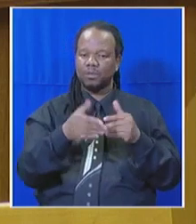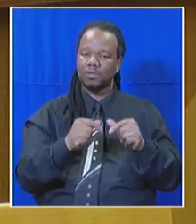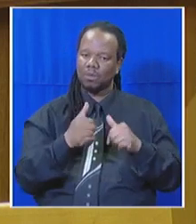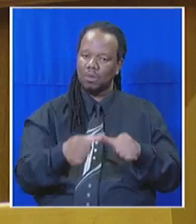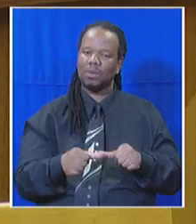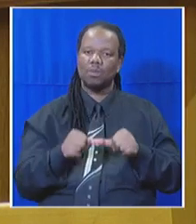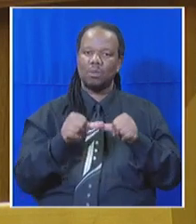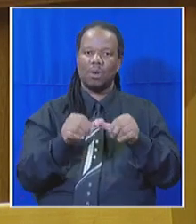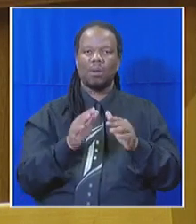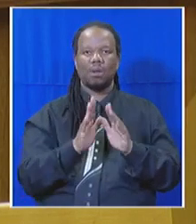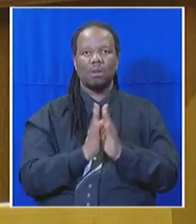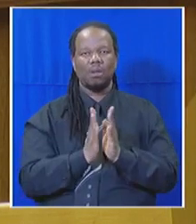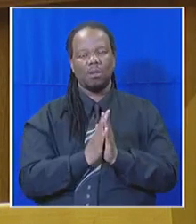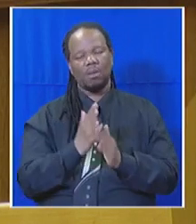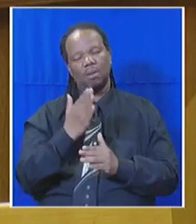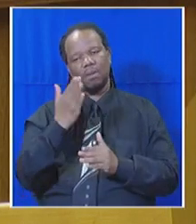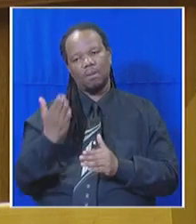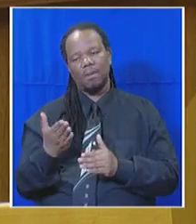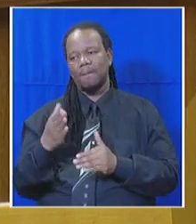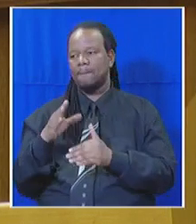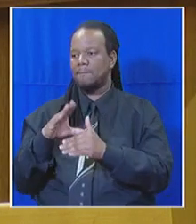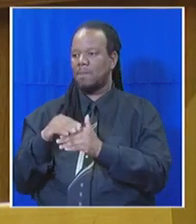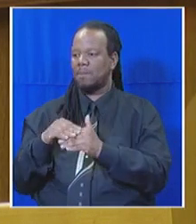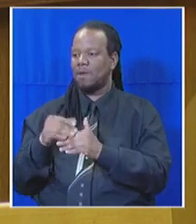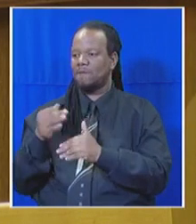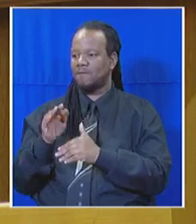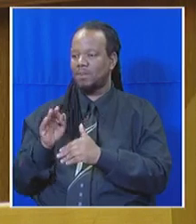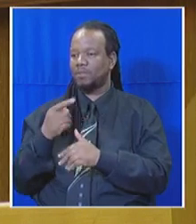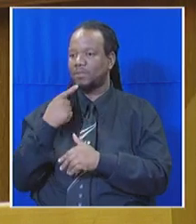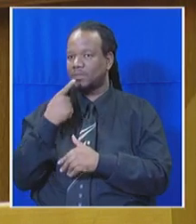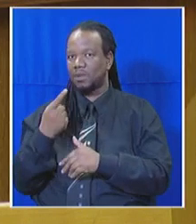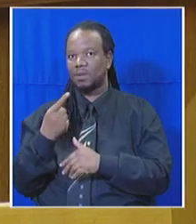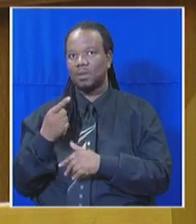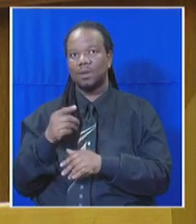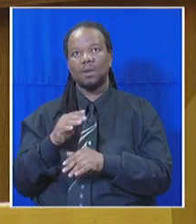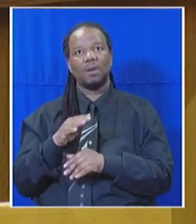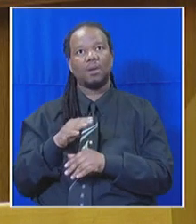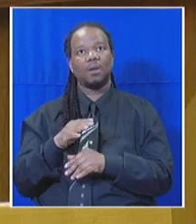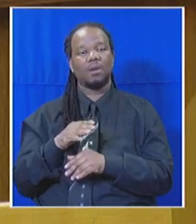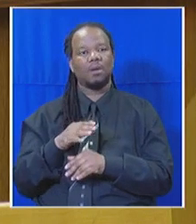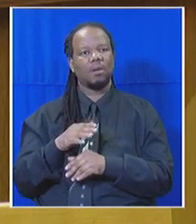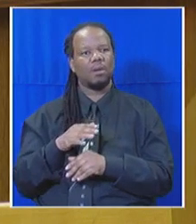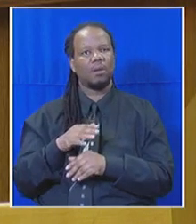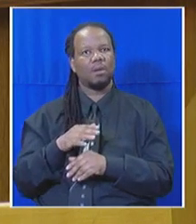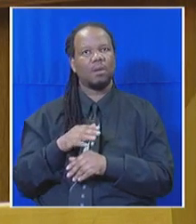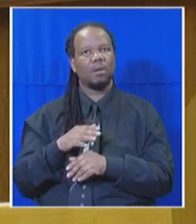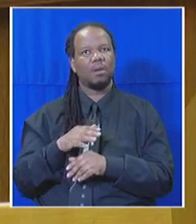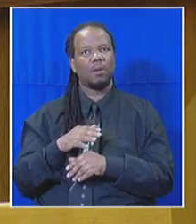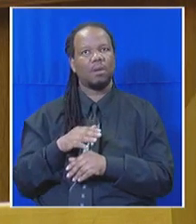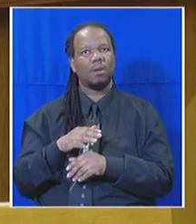briefs, Honorable Schwartz is right that the majority of the briefs go to black,